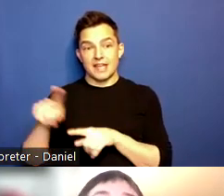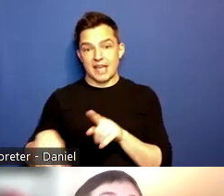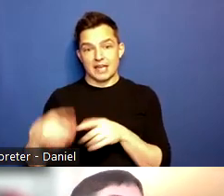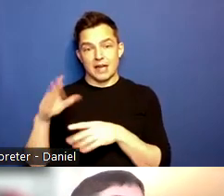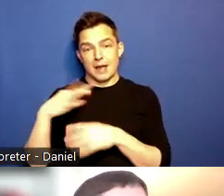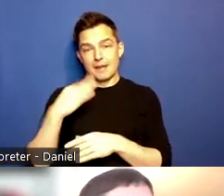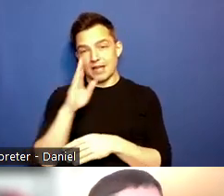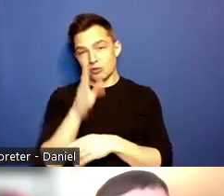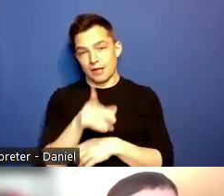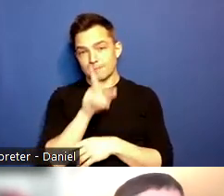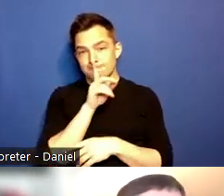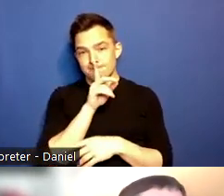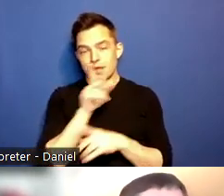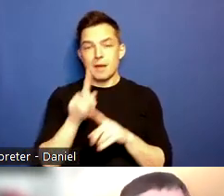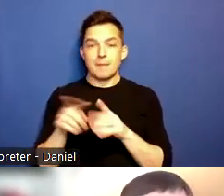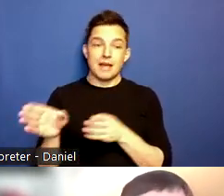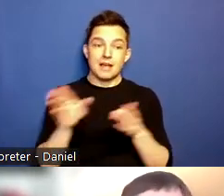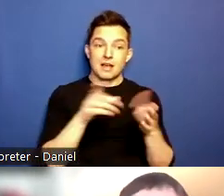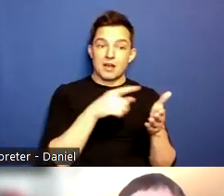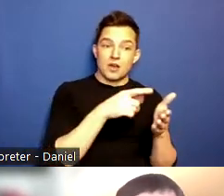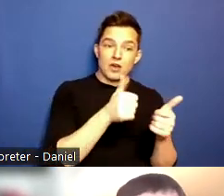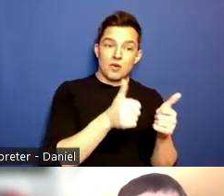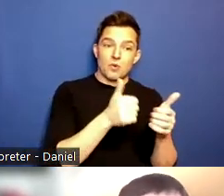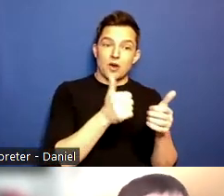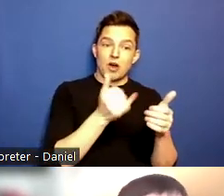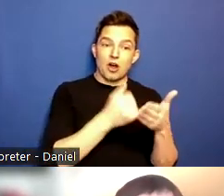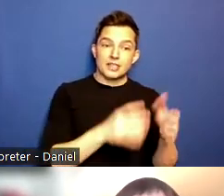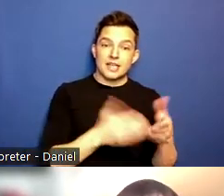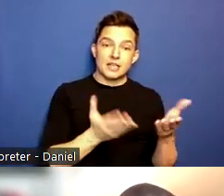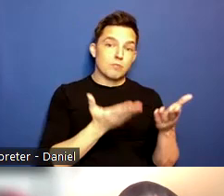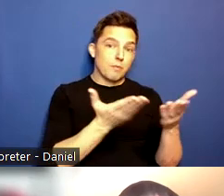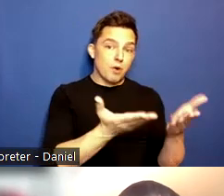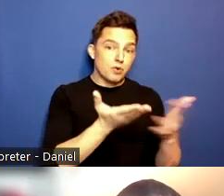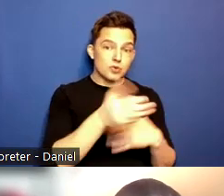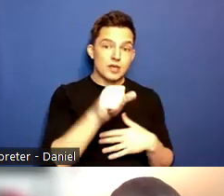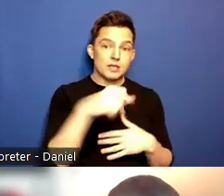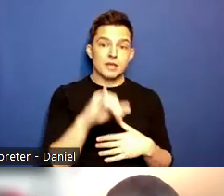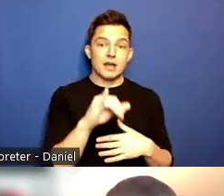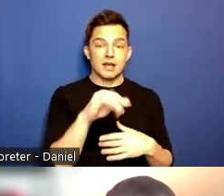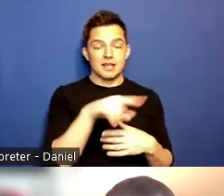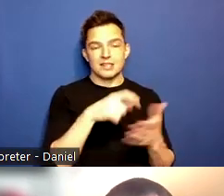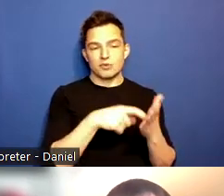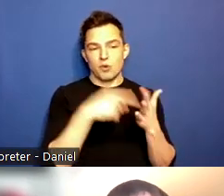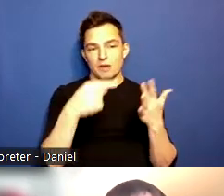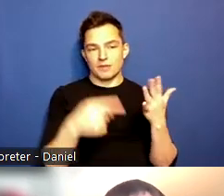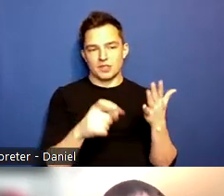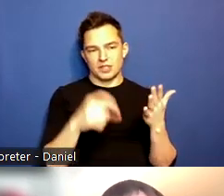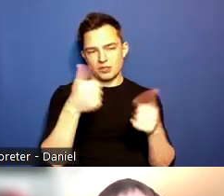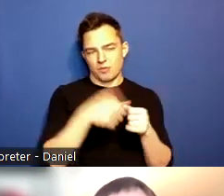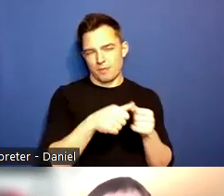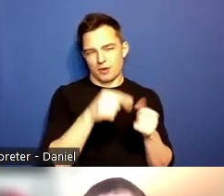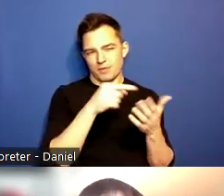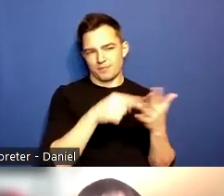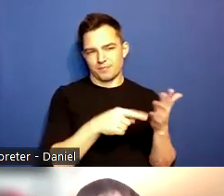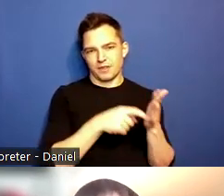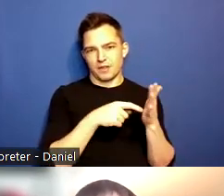But as you think about what artists you'll propose to present through SPI, keep these requirements in mind. The artist can